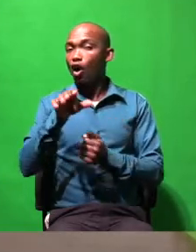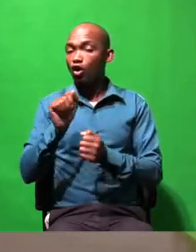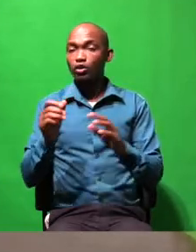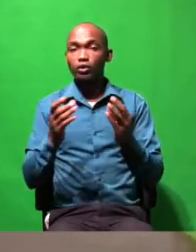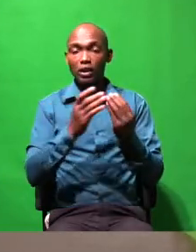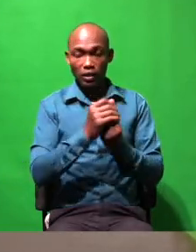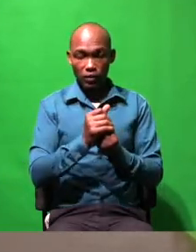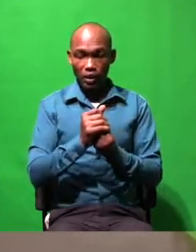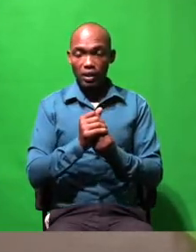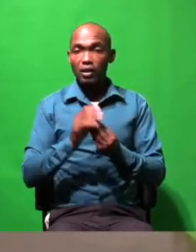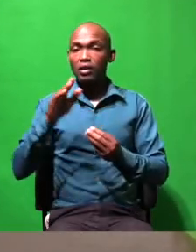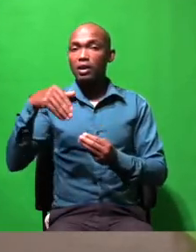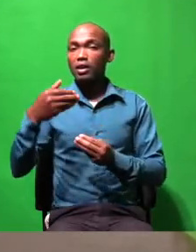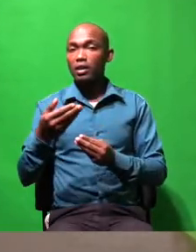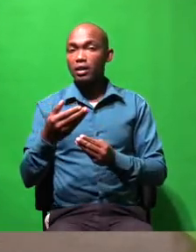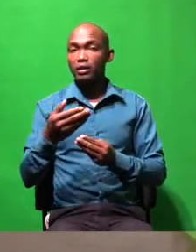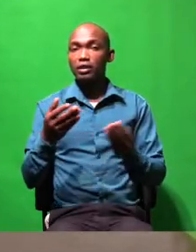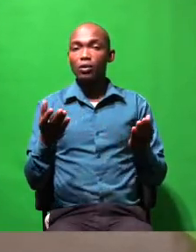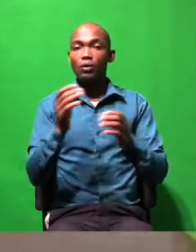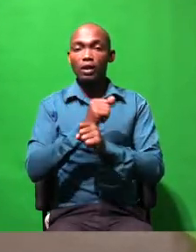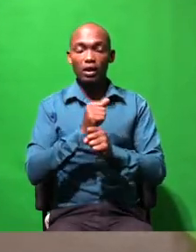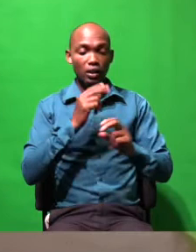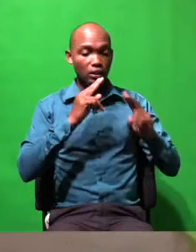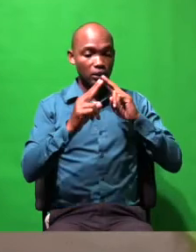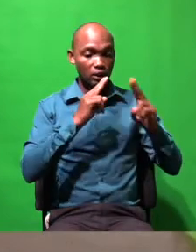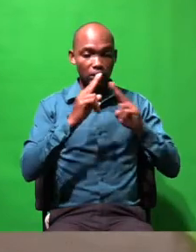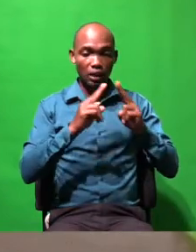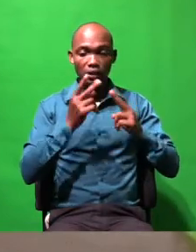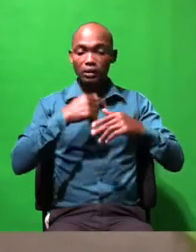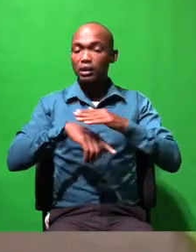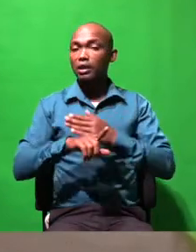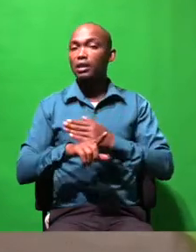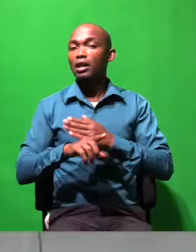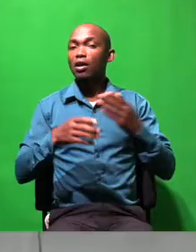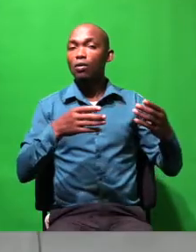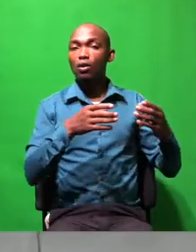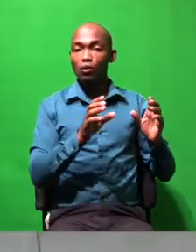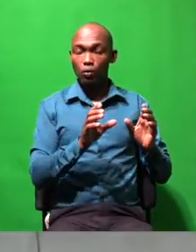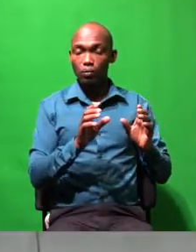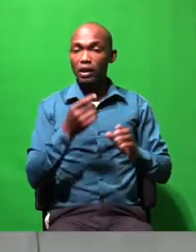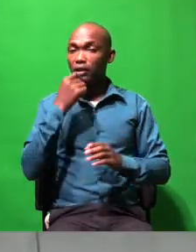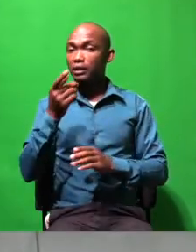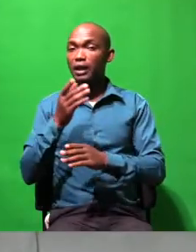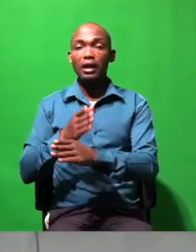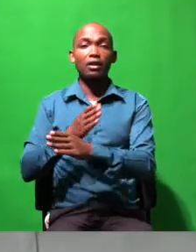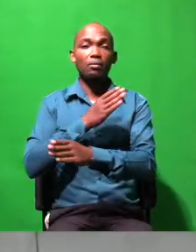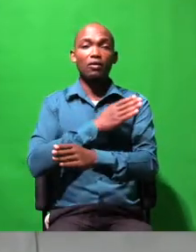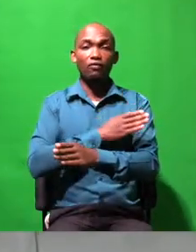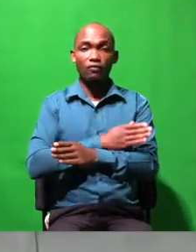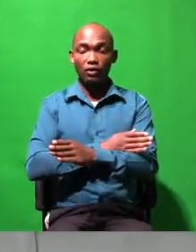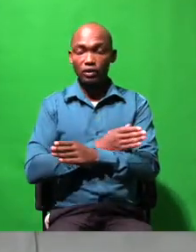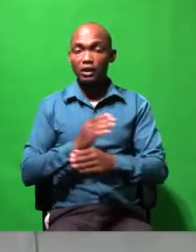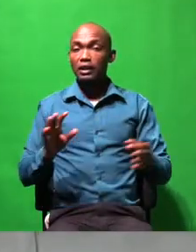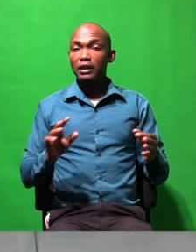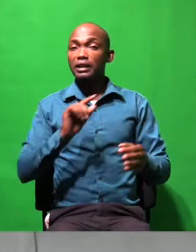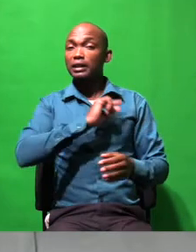have read and from what we have discussed in our groups. As I said,